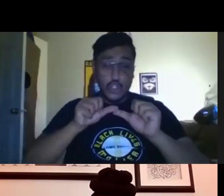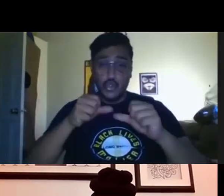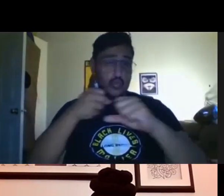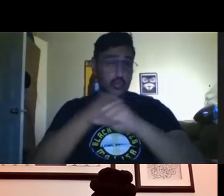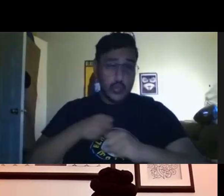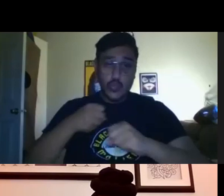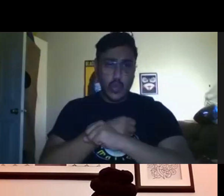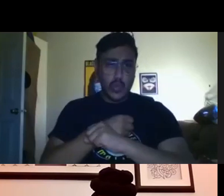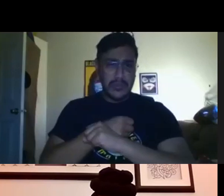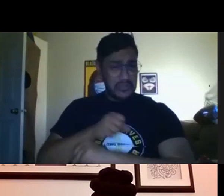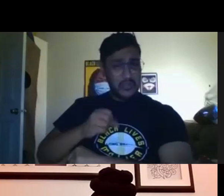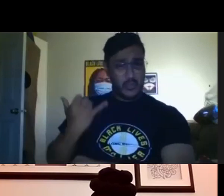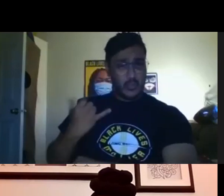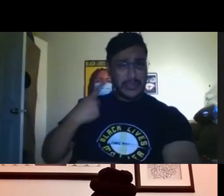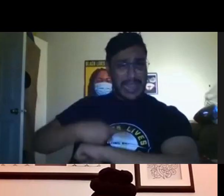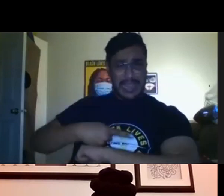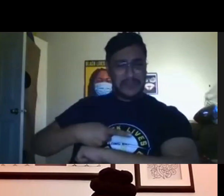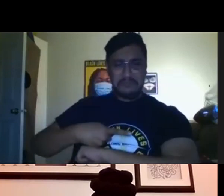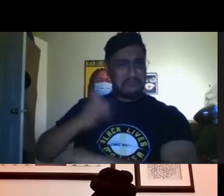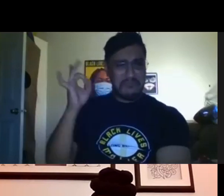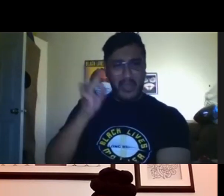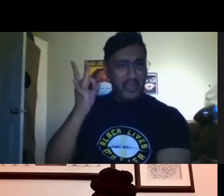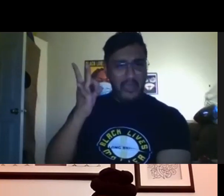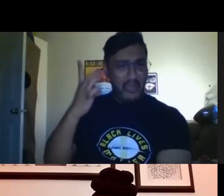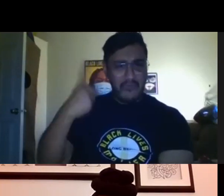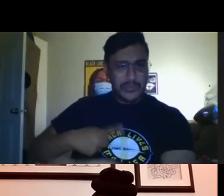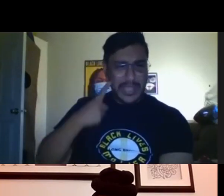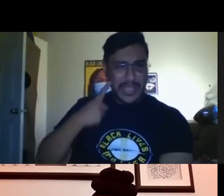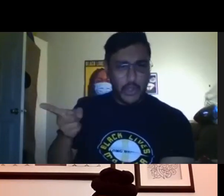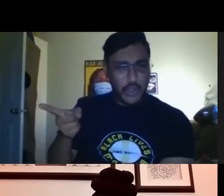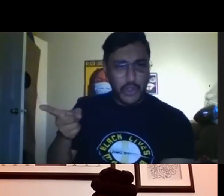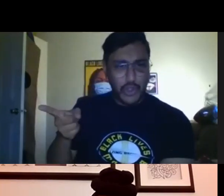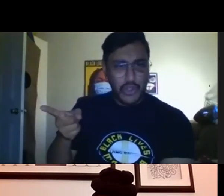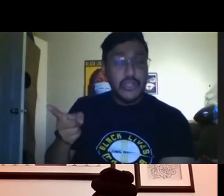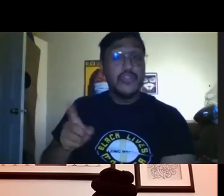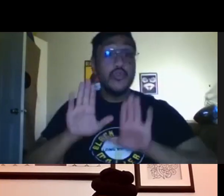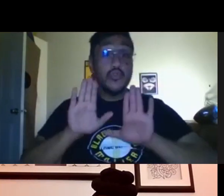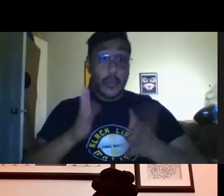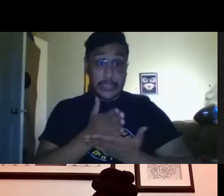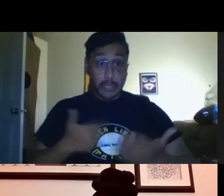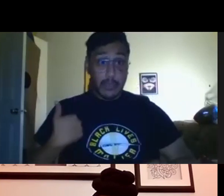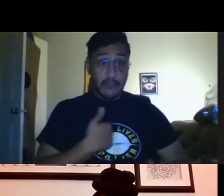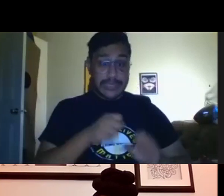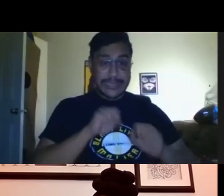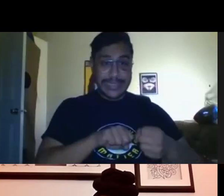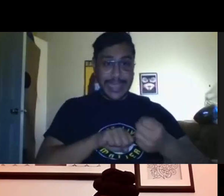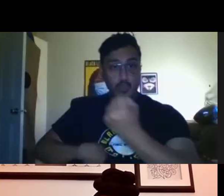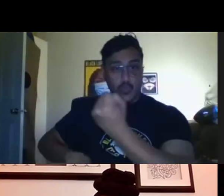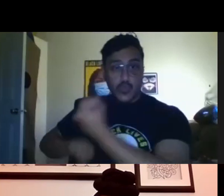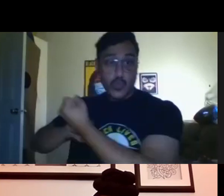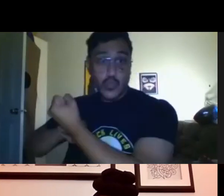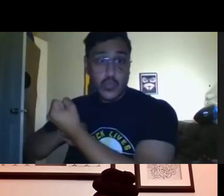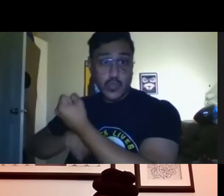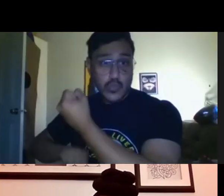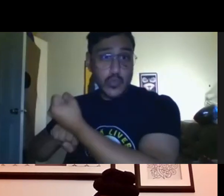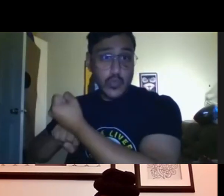day. And, you know, we're grateful that some of us are able to stand in the gaps and that she can see that the work